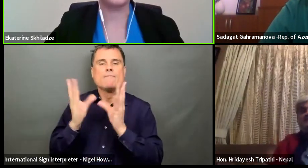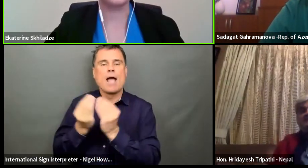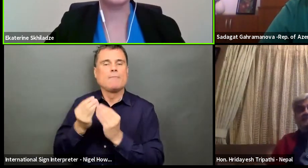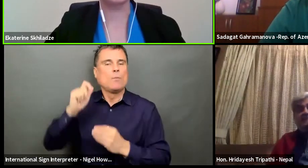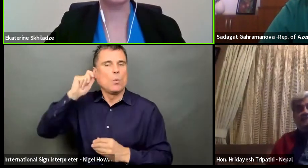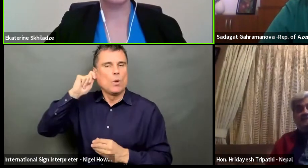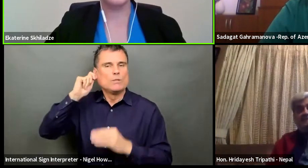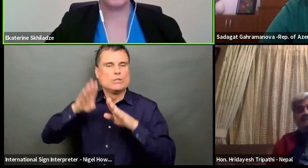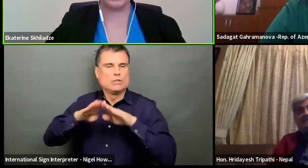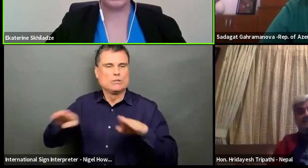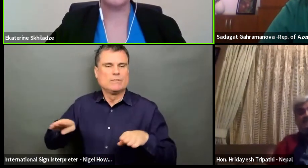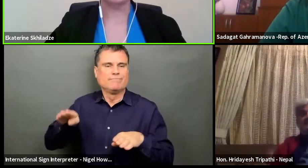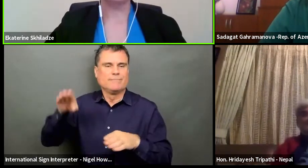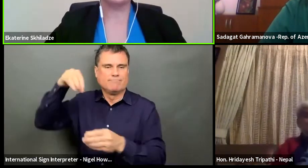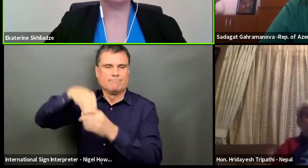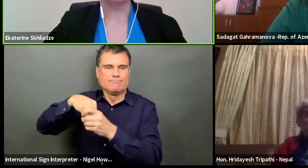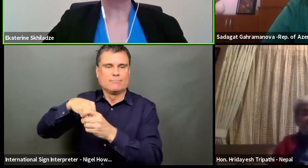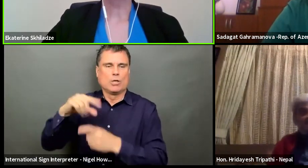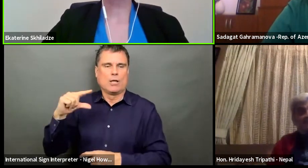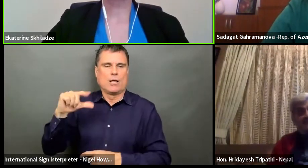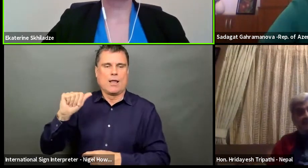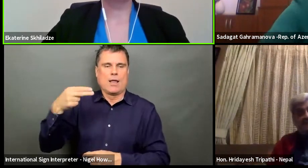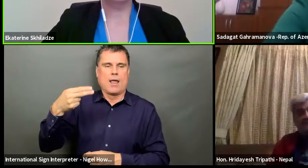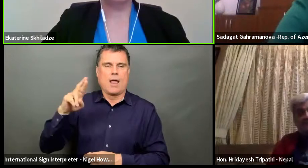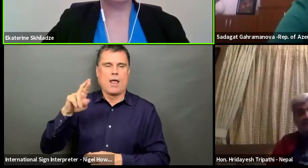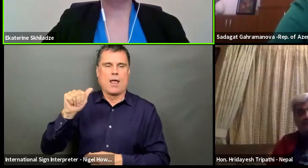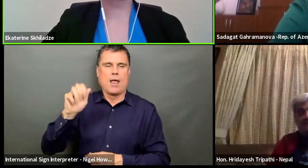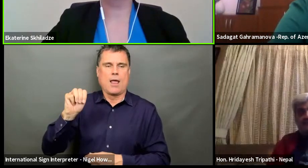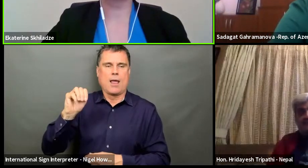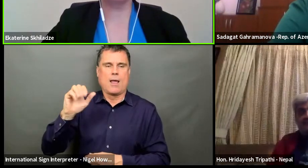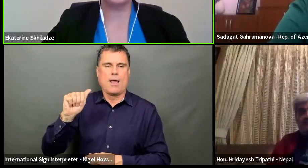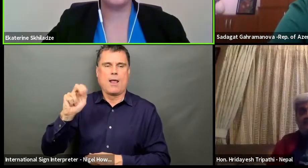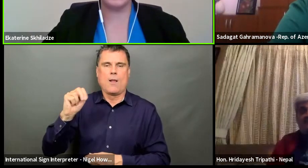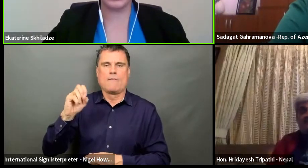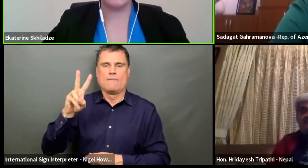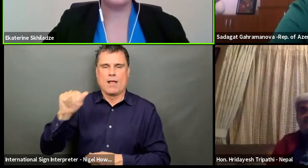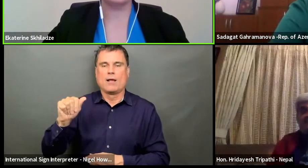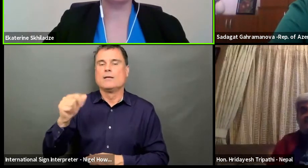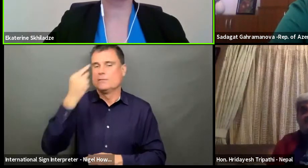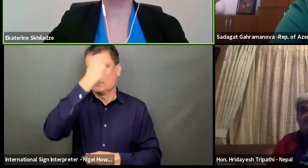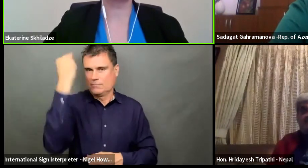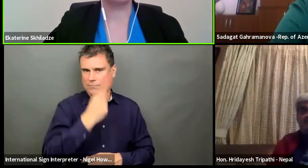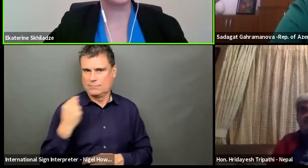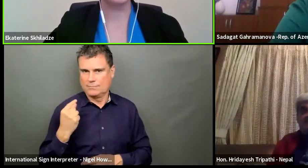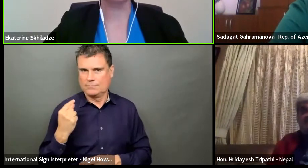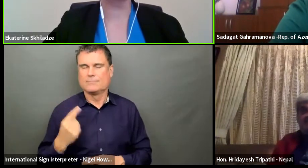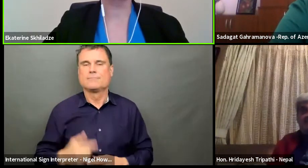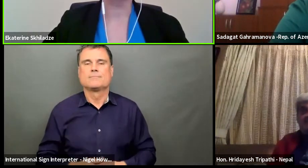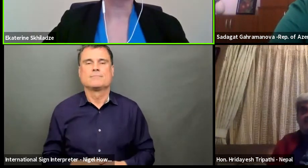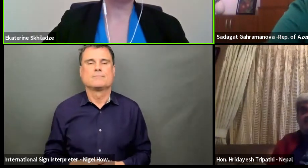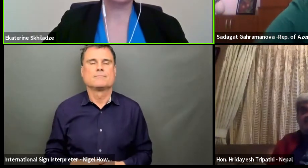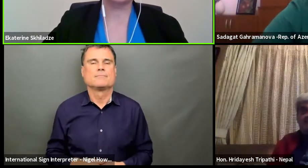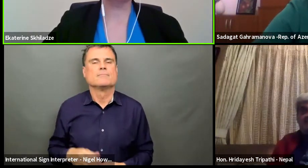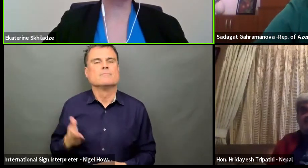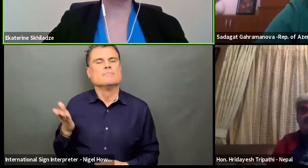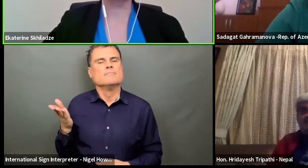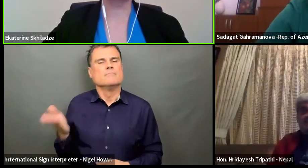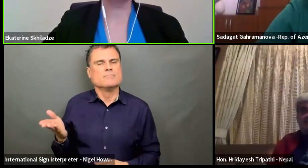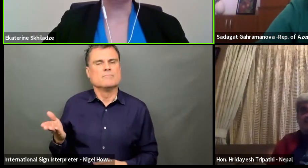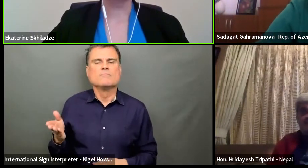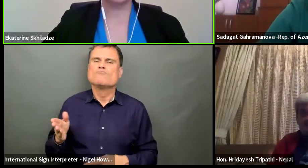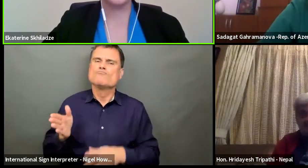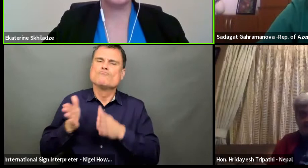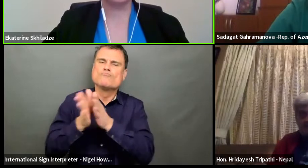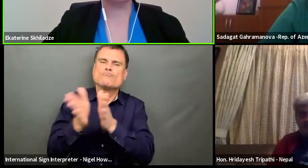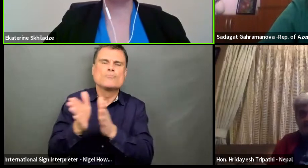of Azerbaijan since 2005. Ms. Kahramanova has held a number of leadership positions at the Party Committee, Executive